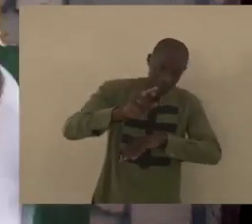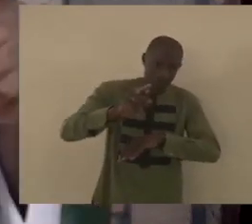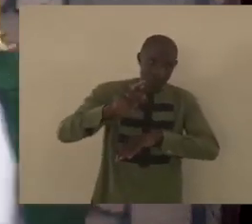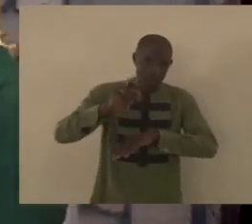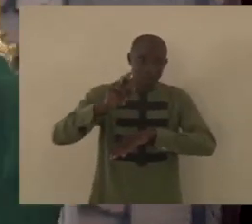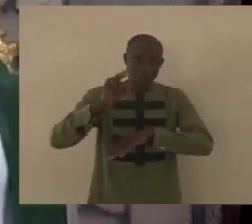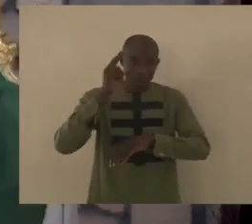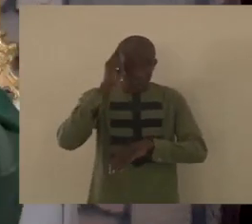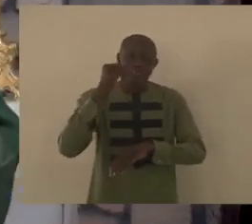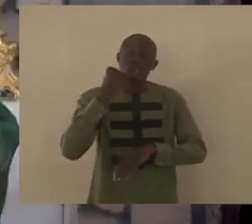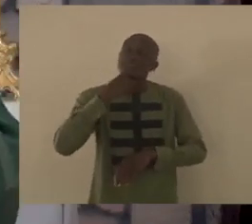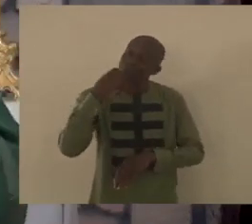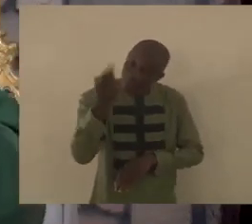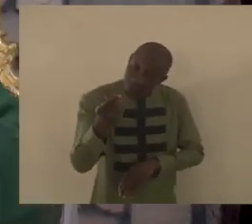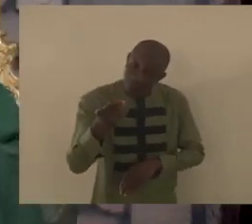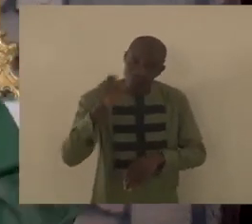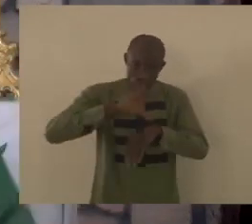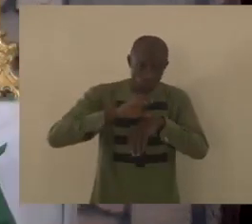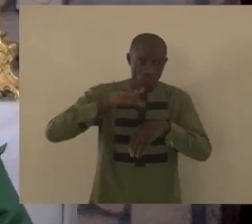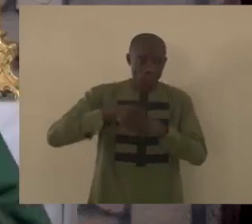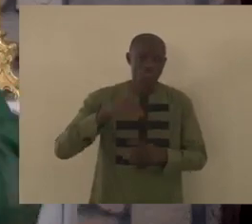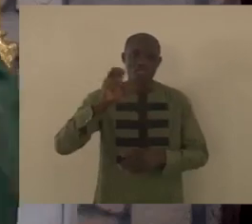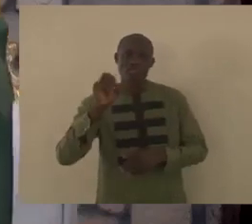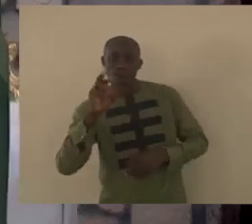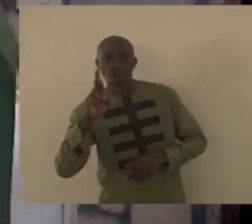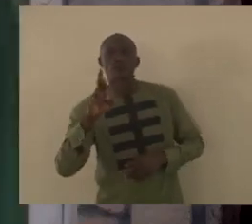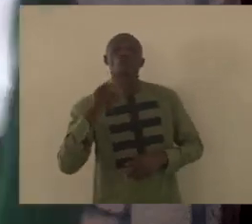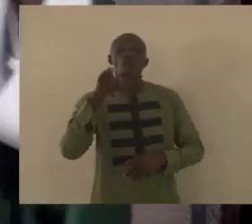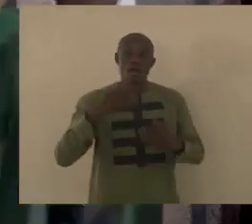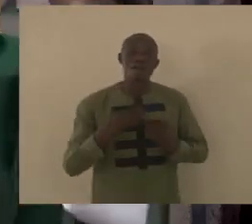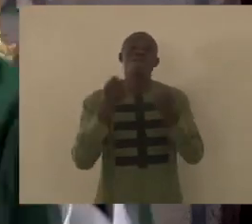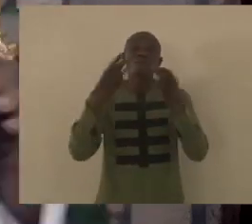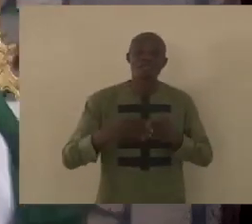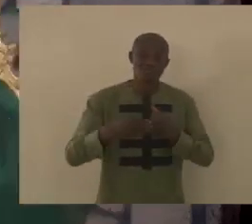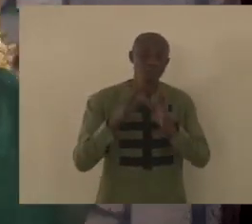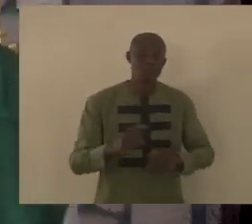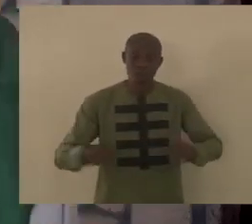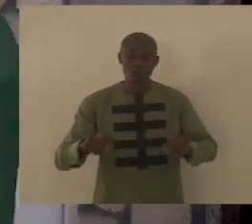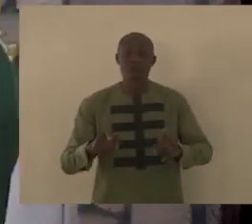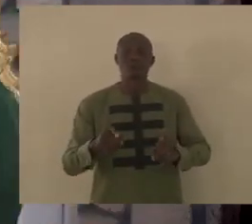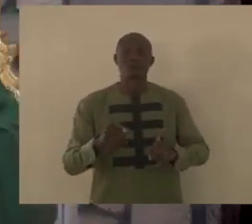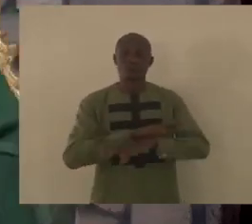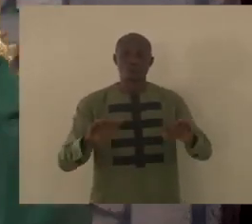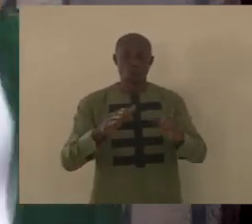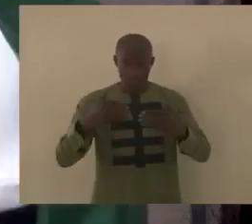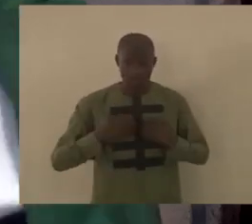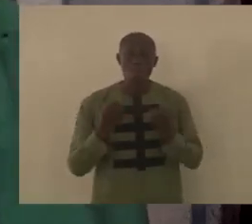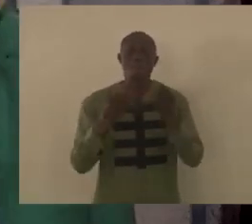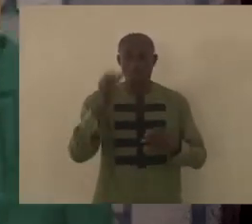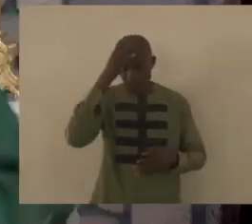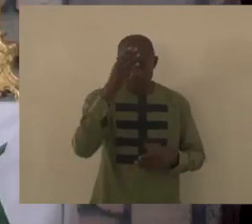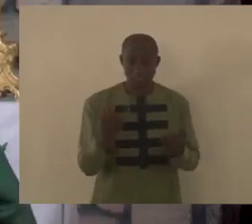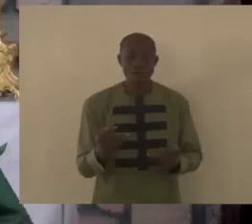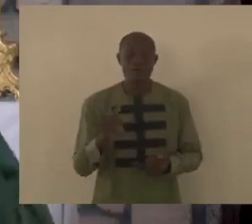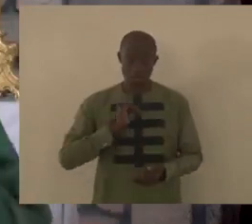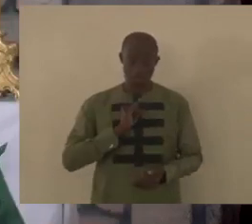to all, you know, he's telling the church in Corinth, that although you have plenty guards, but you don't have plenty fathers. But me,